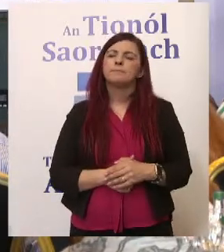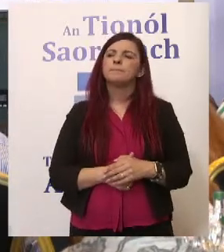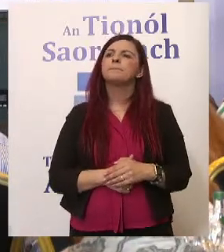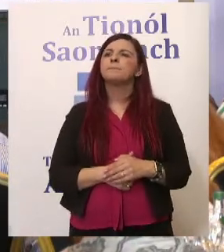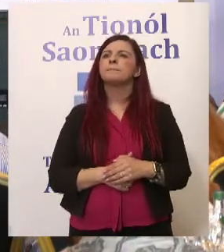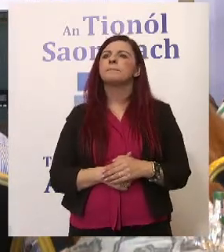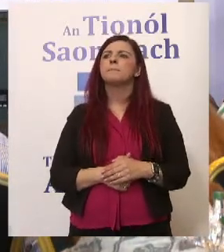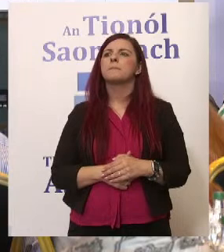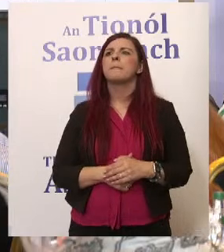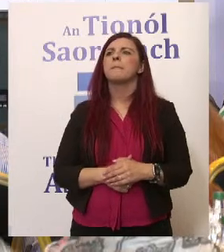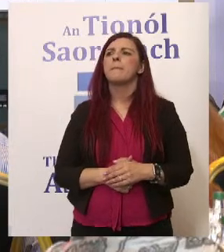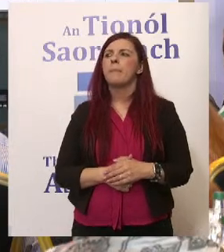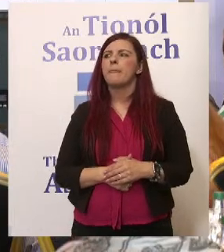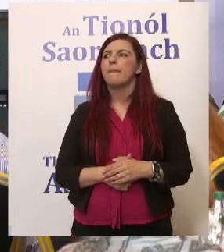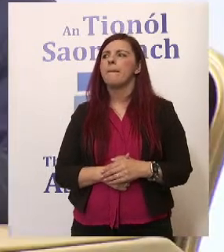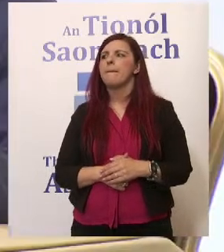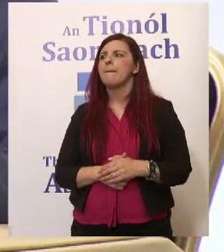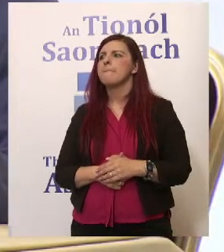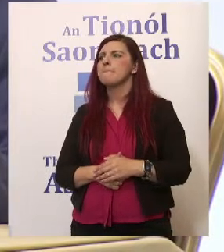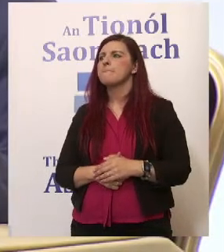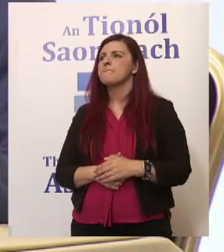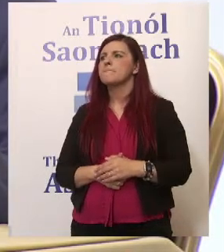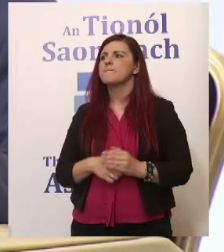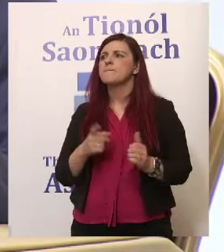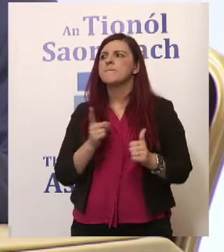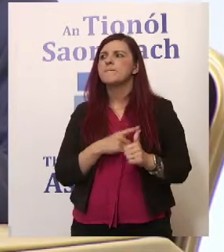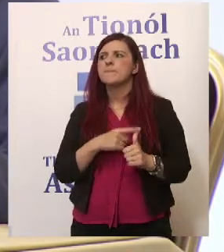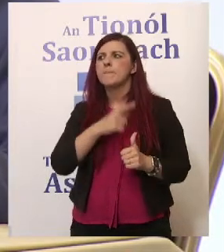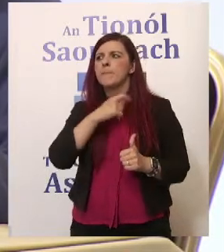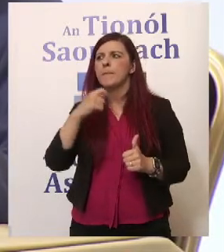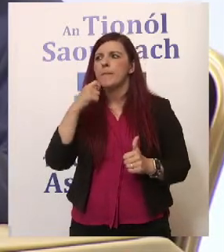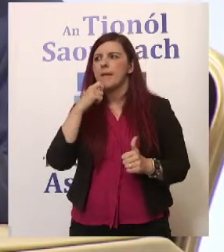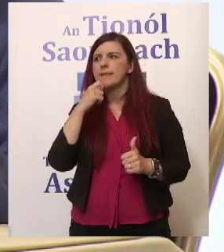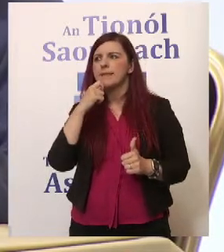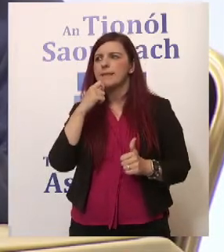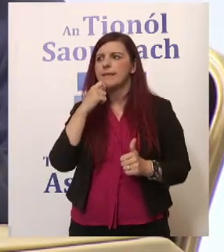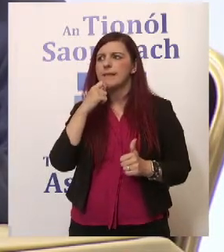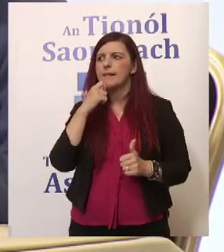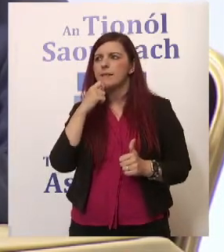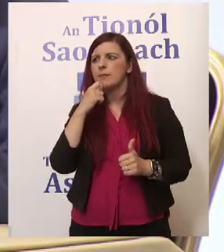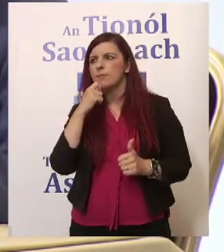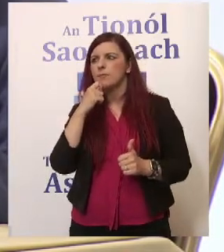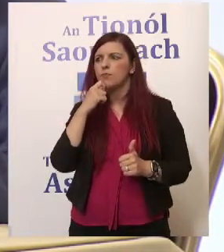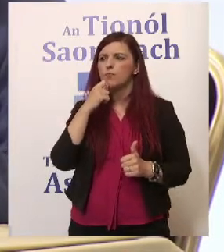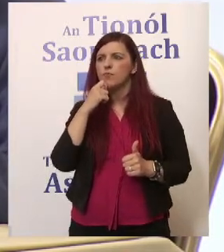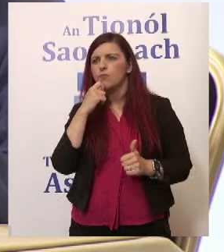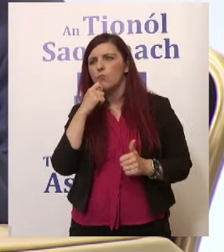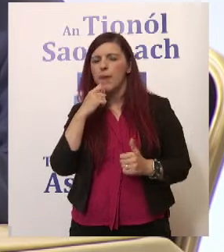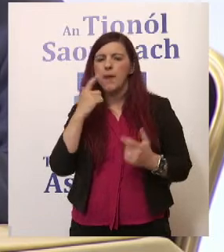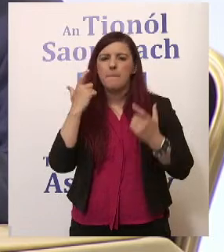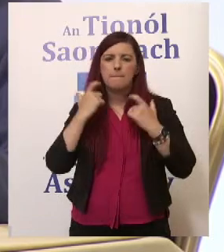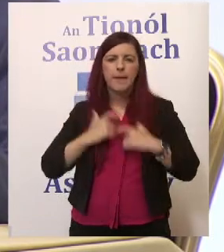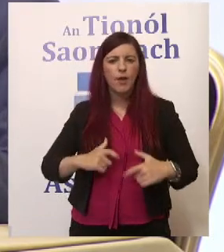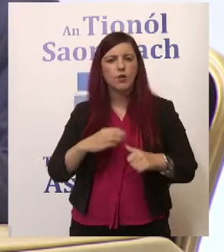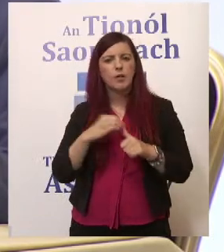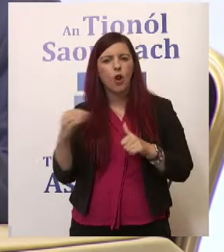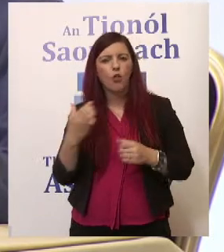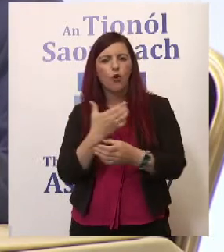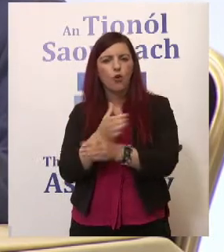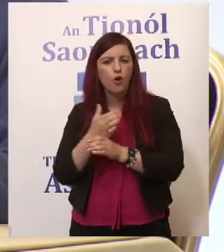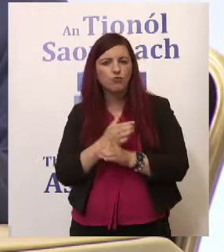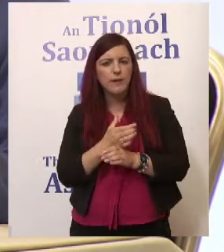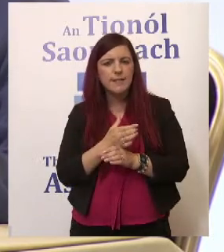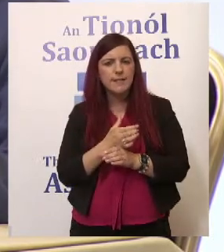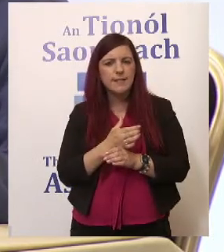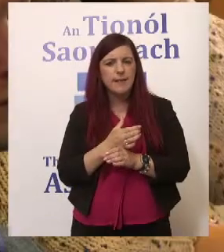The first thing I'd say is that mayors in other countries, and I know you've seen Manchester, but you also had Paris, I think, and others, they